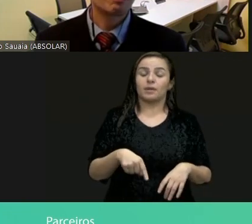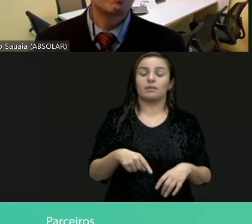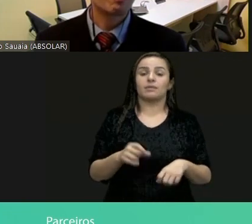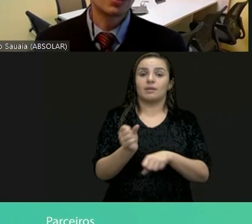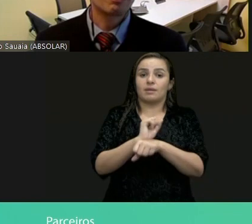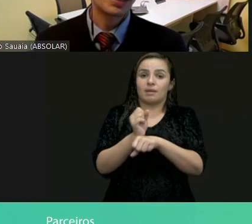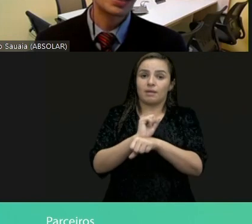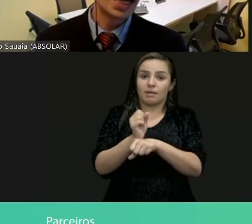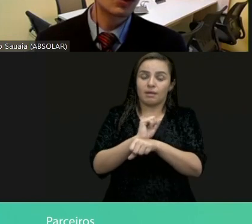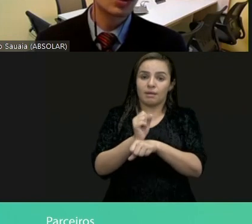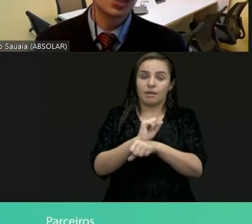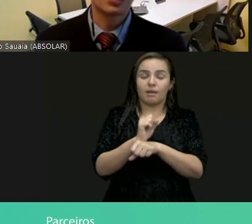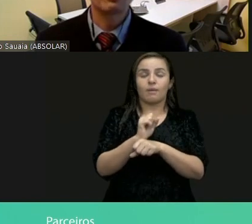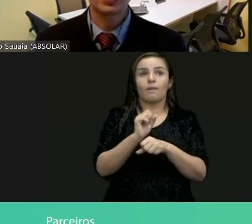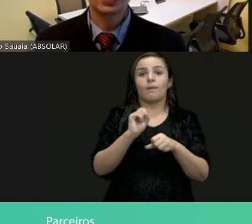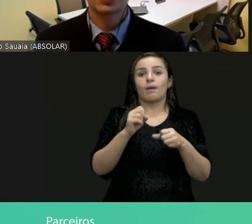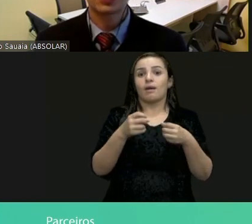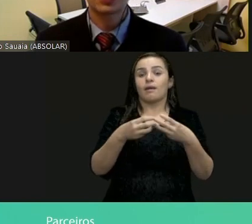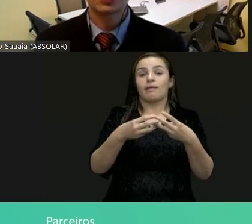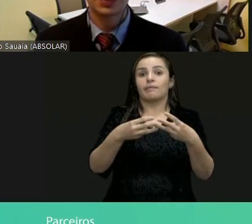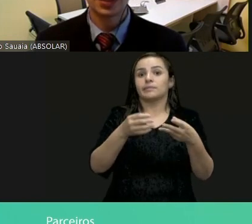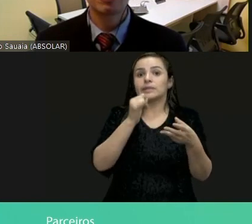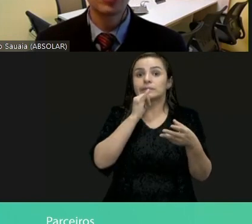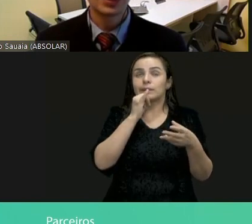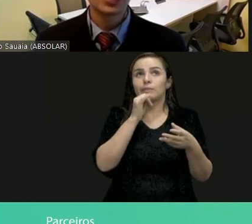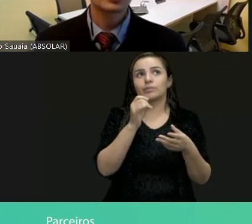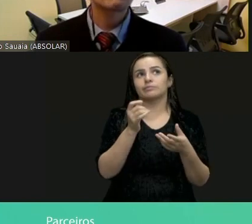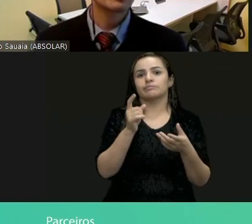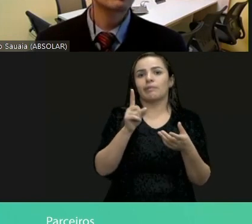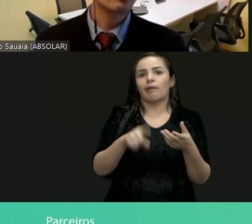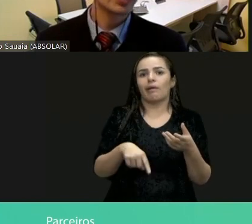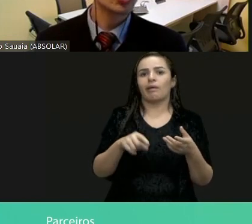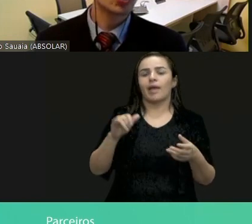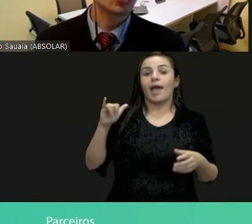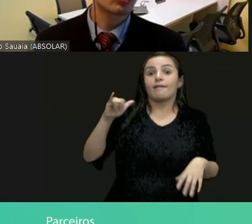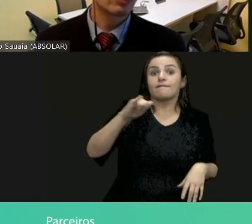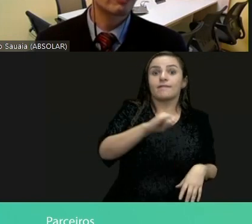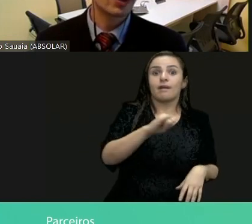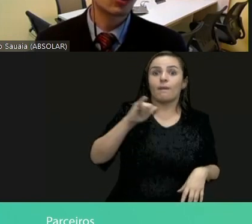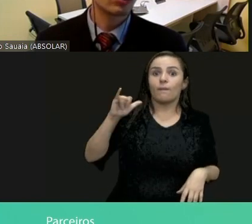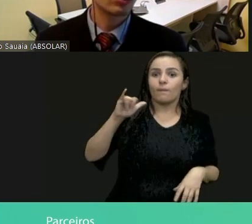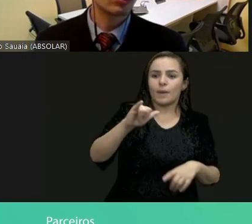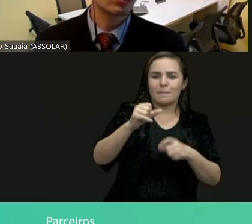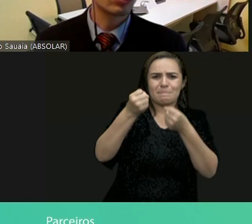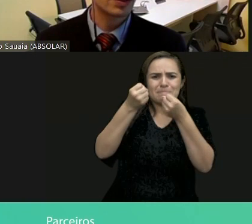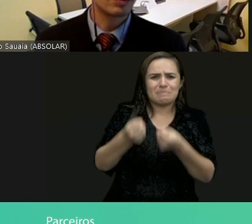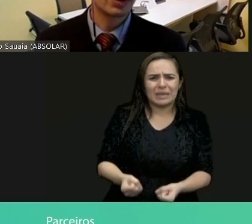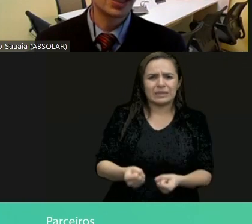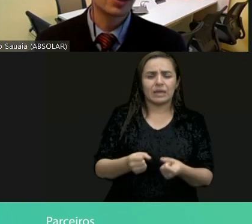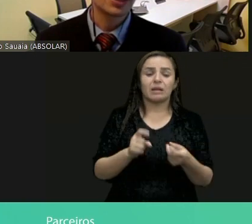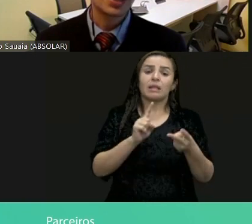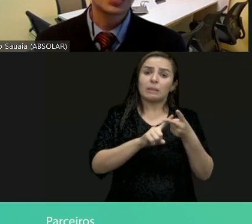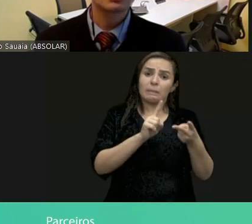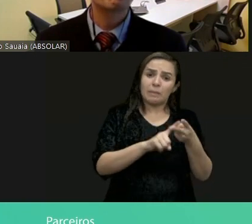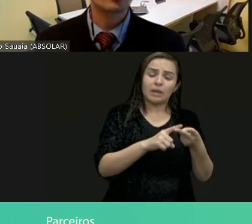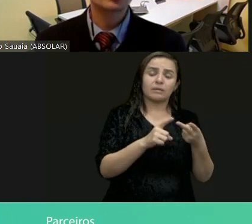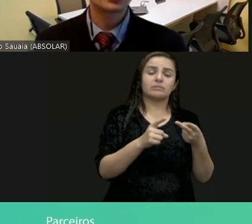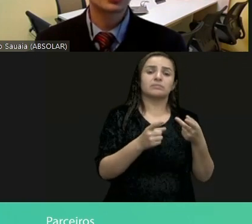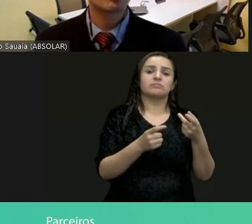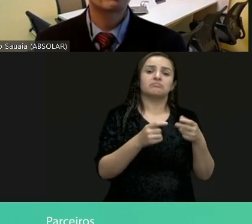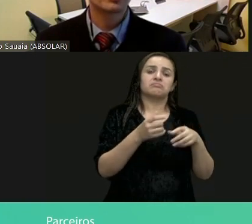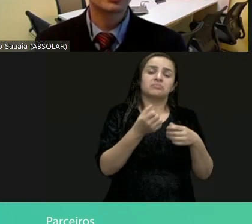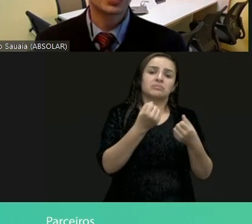supporting vehicles, heavy vehicles, aviation, for example, together with